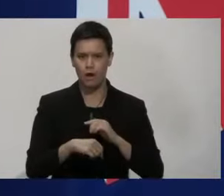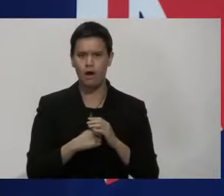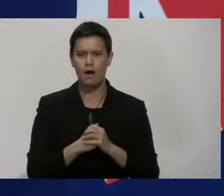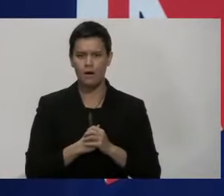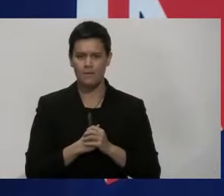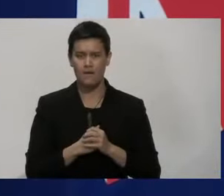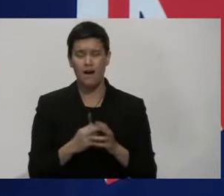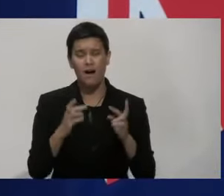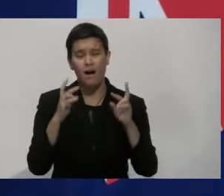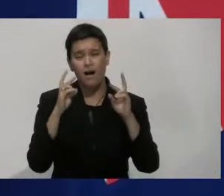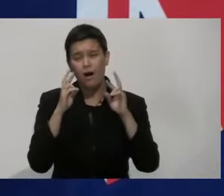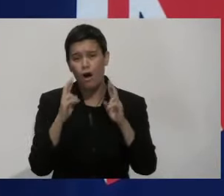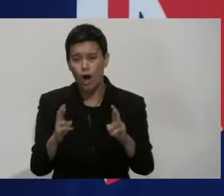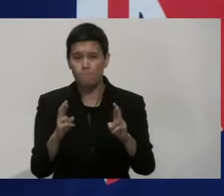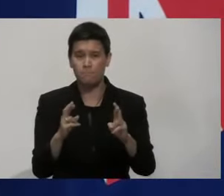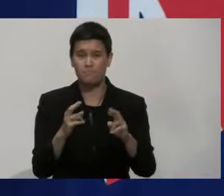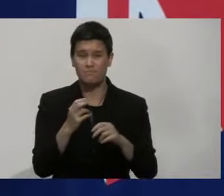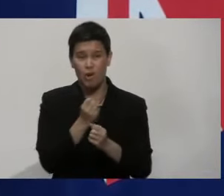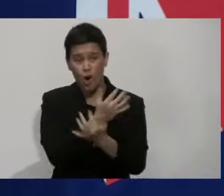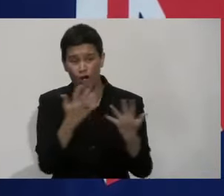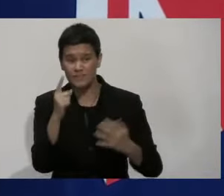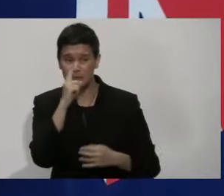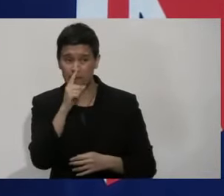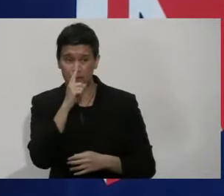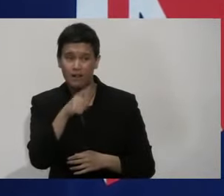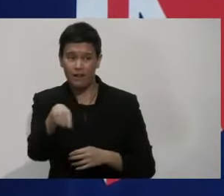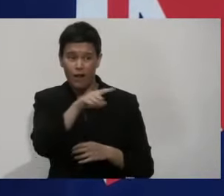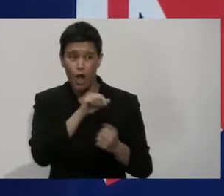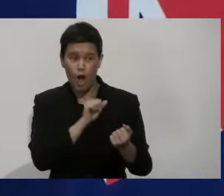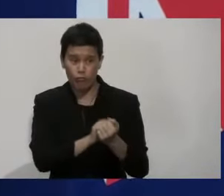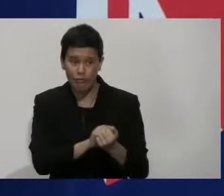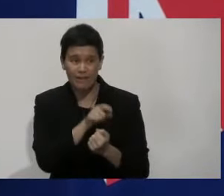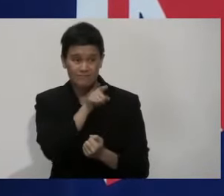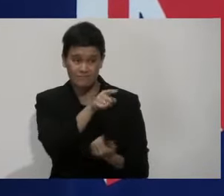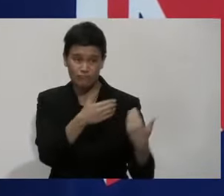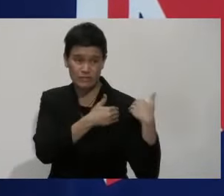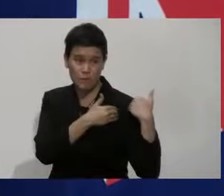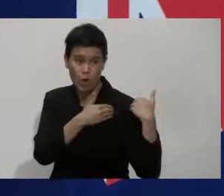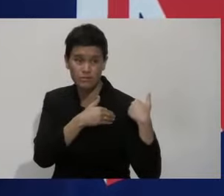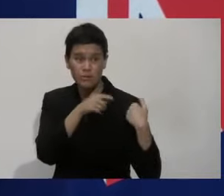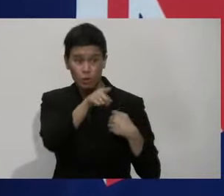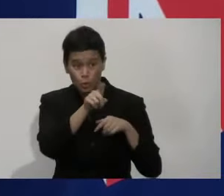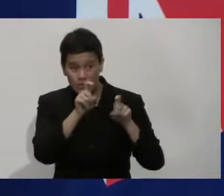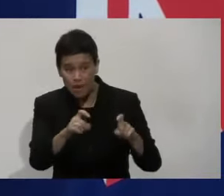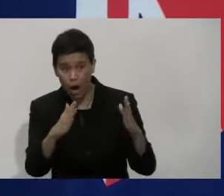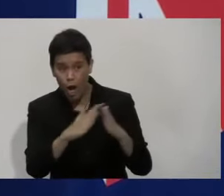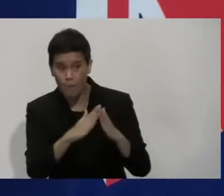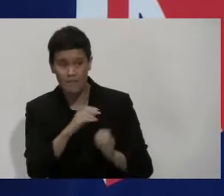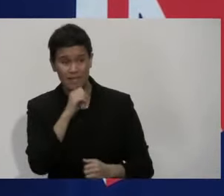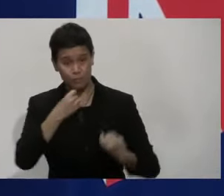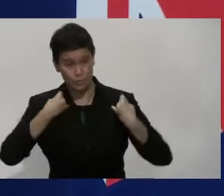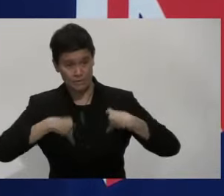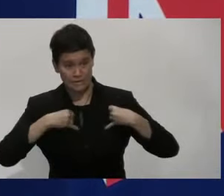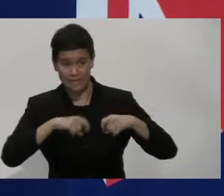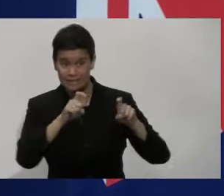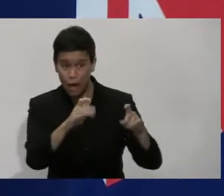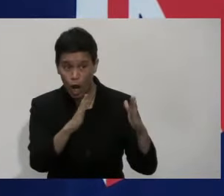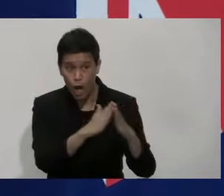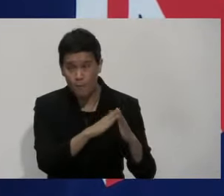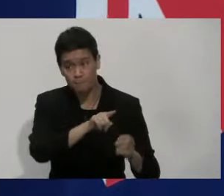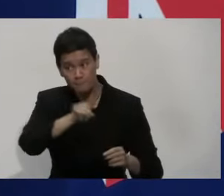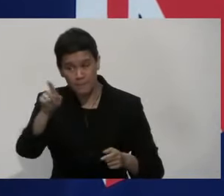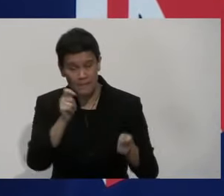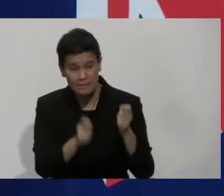And I hope it will also see everyone playing their part, staying home if they're sick and getting a test, downloading the COVID Tracer